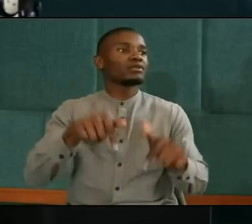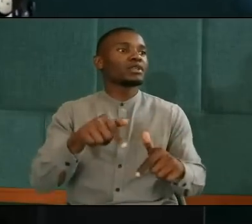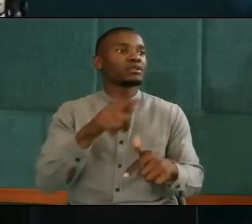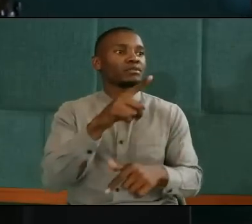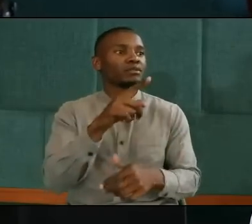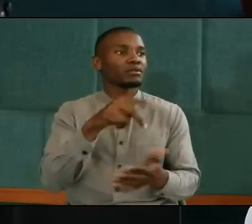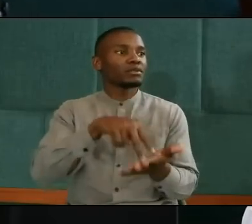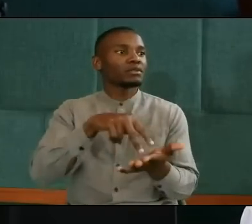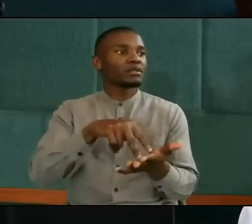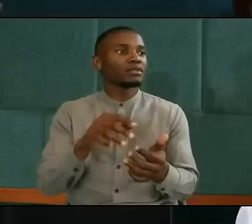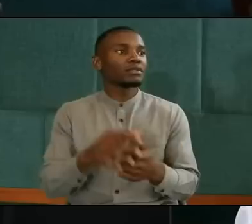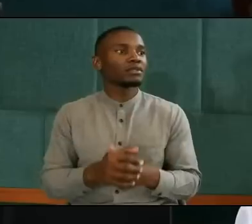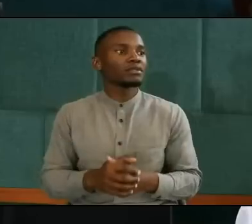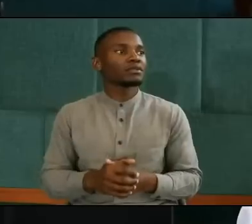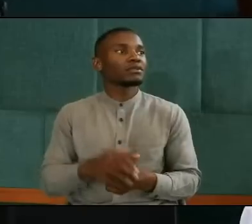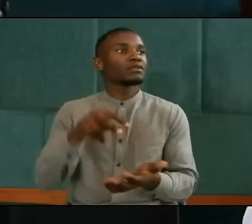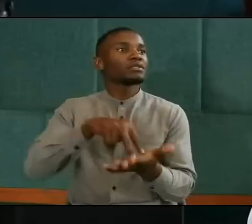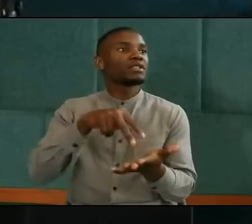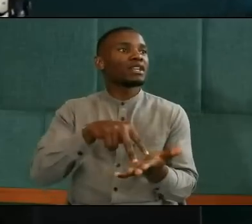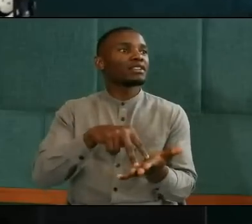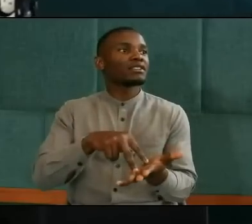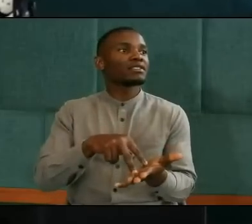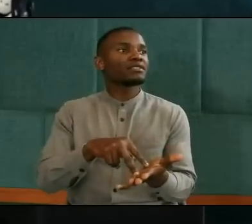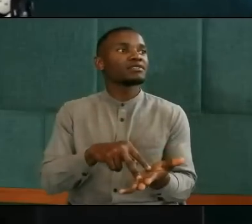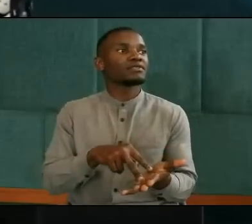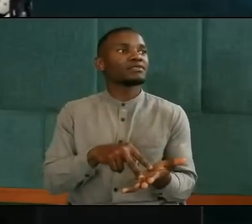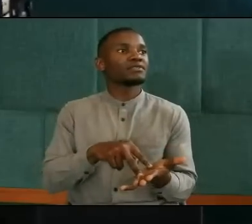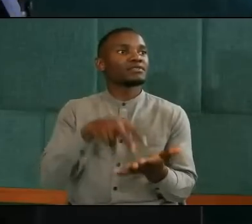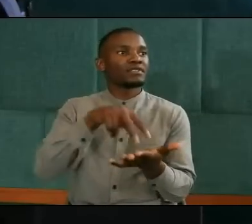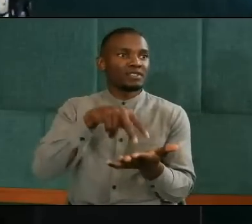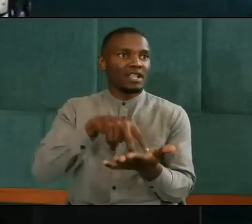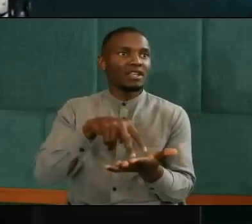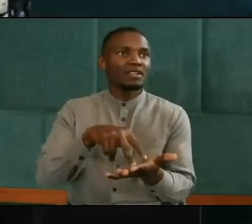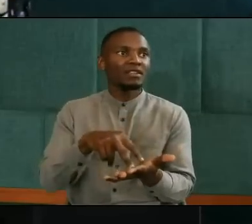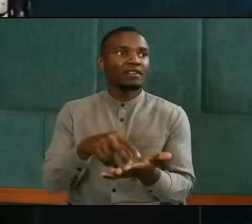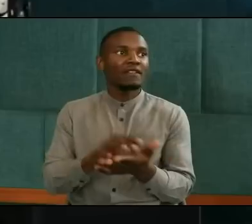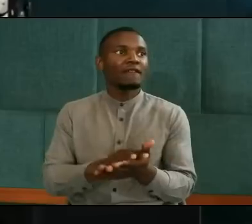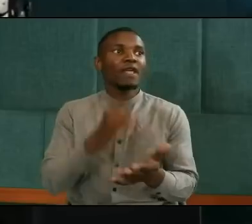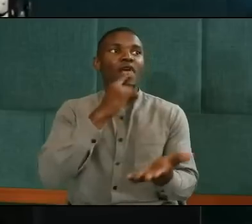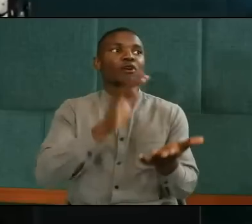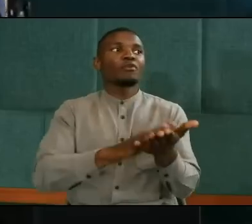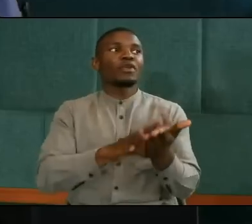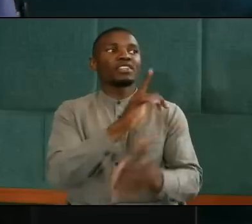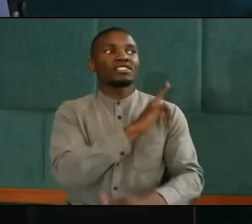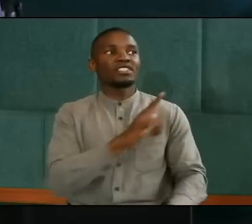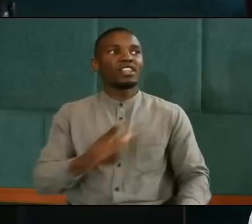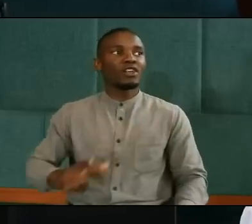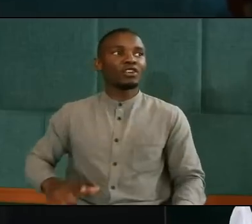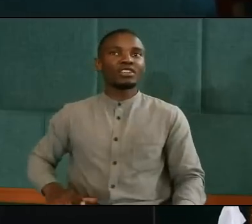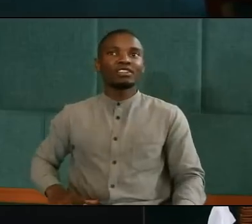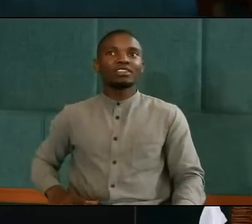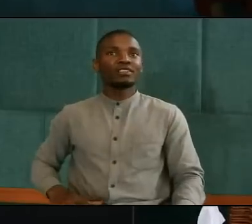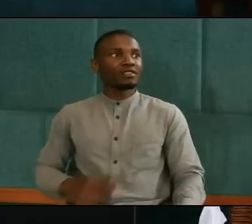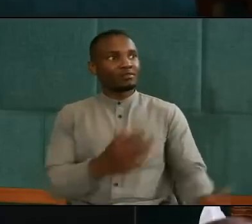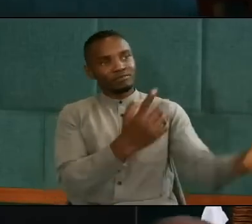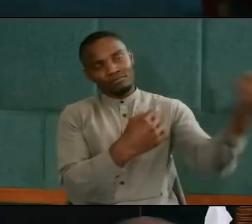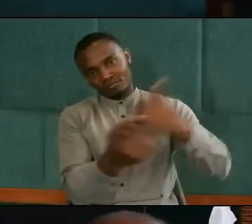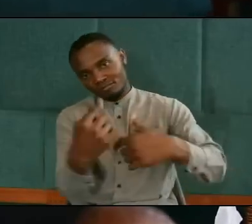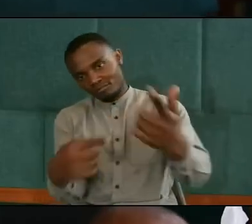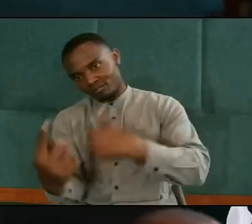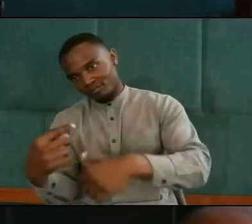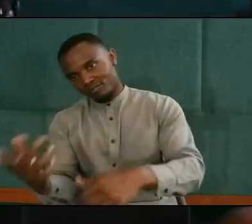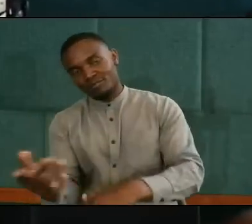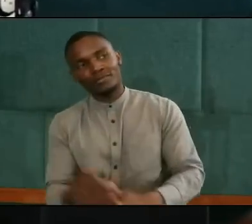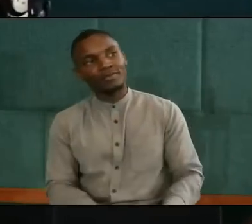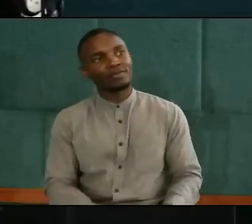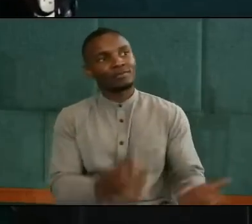me. You decide to be baptized today. Stand up for me. Praise the Lord. Praise the Lord. Come up, come join me.